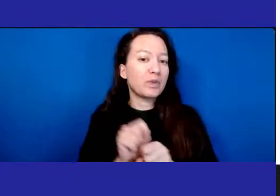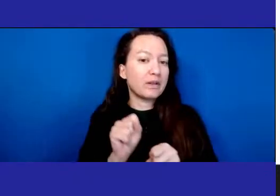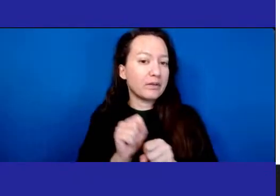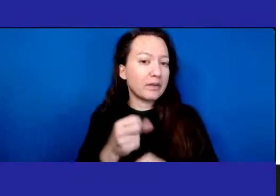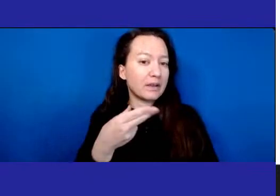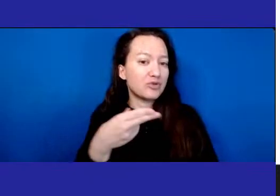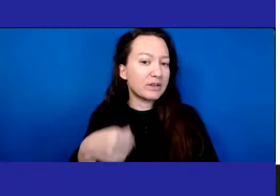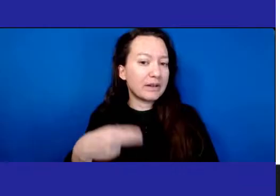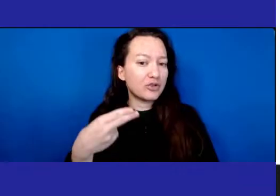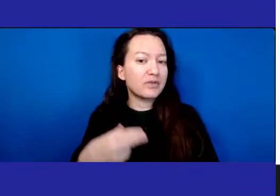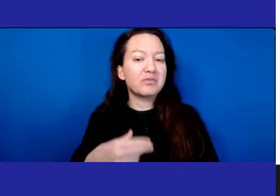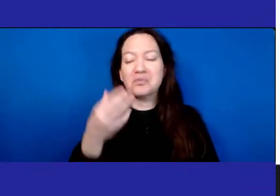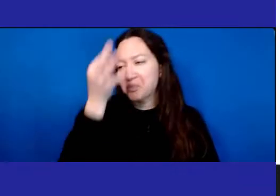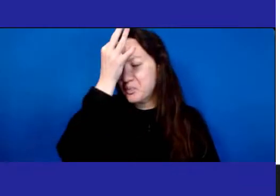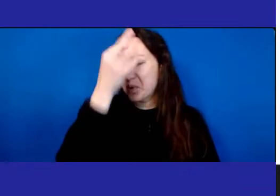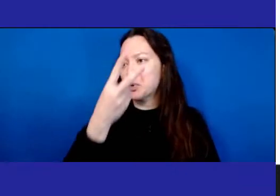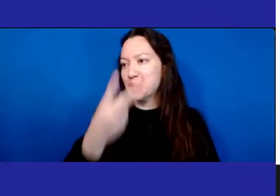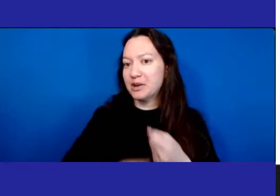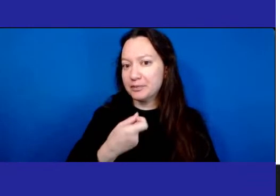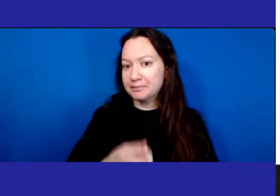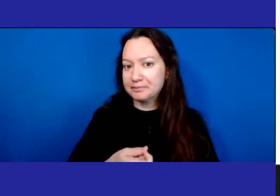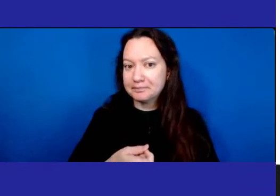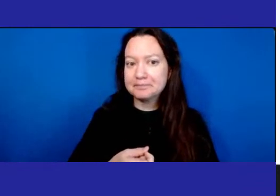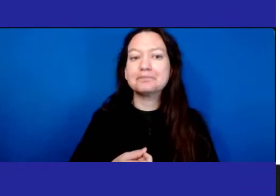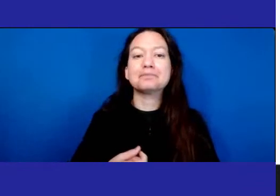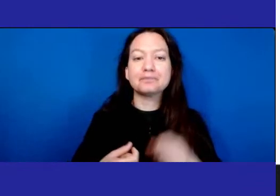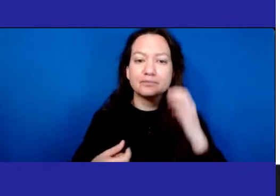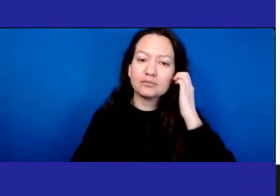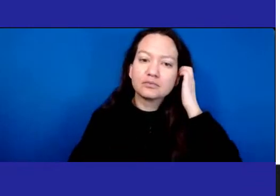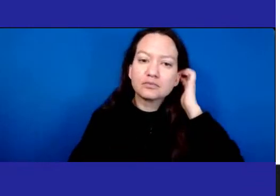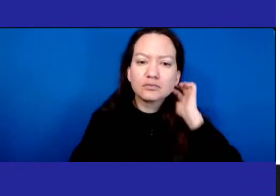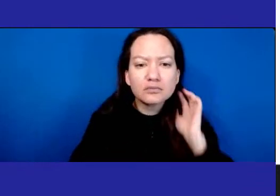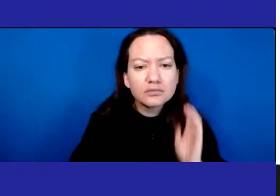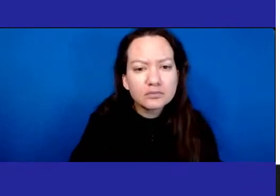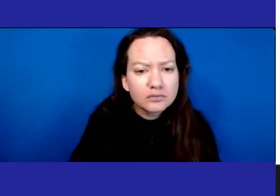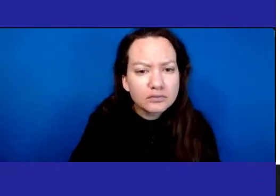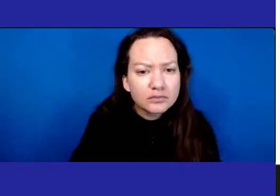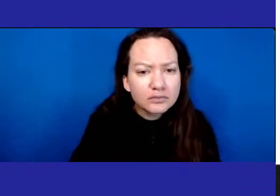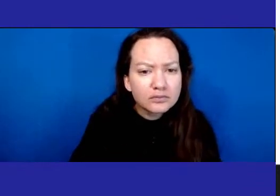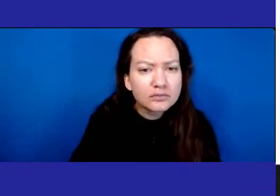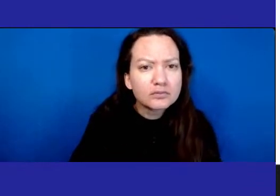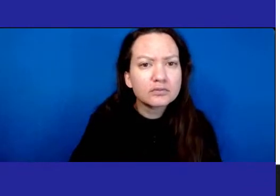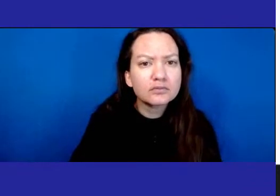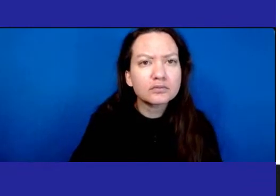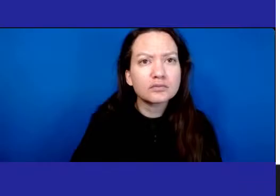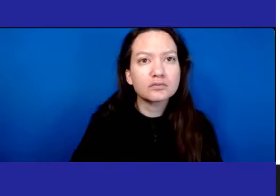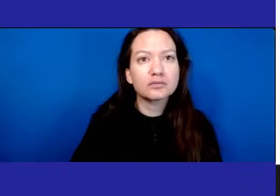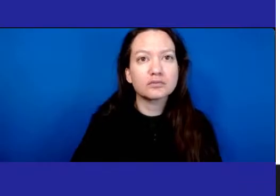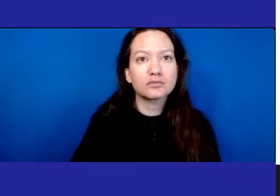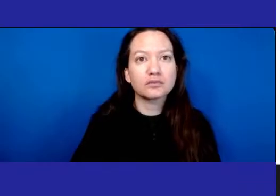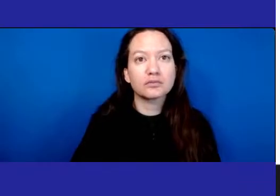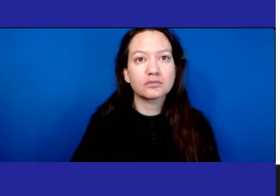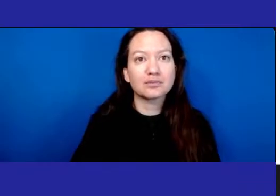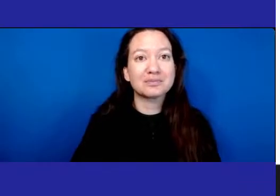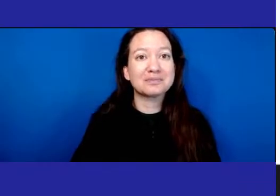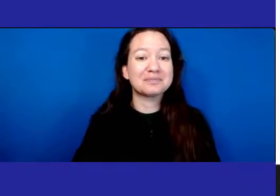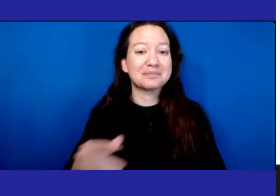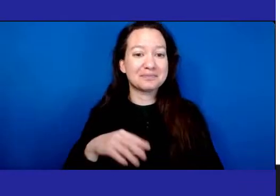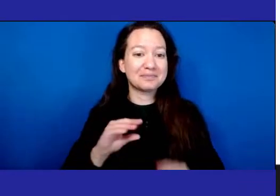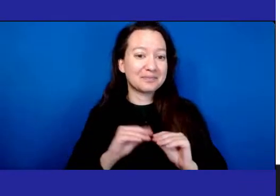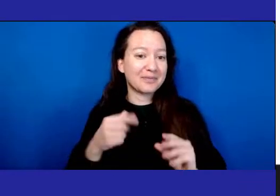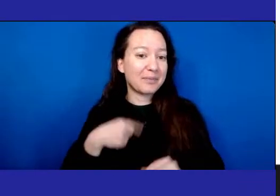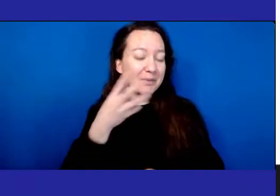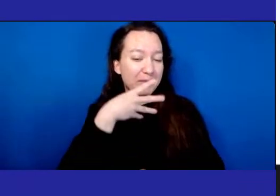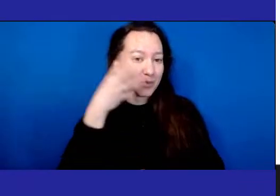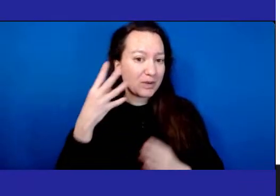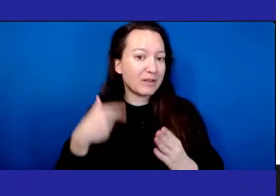years. Started at Coney Island Hospital. My background, as you can hear, I'm an immigrant. So I